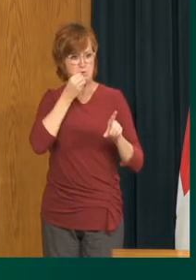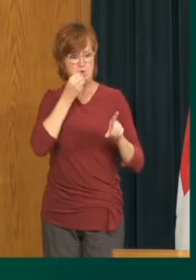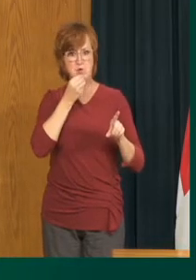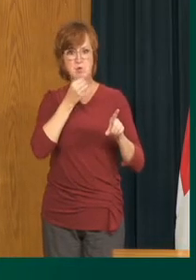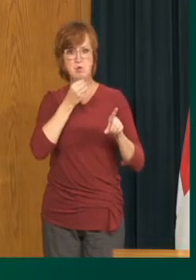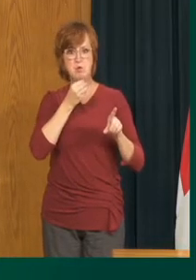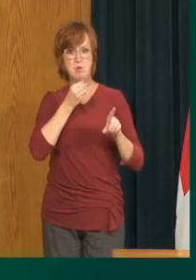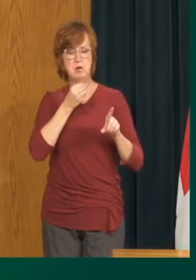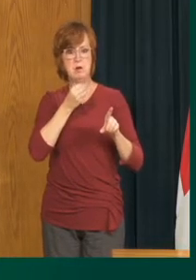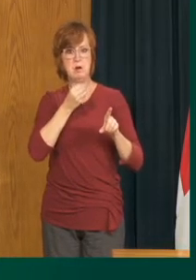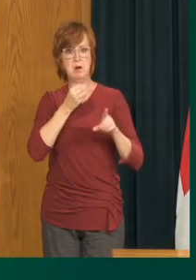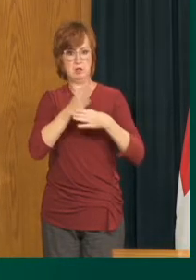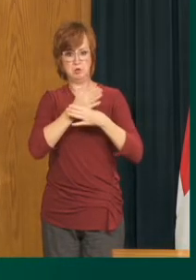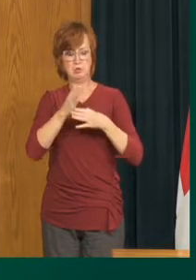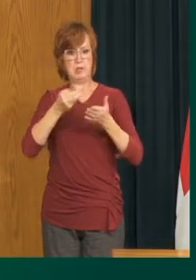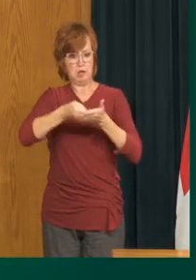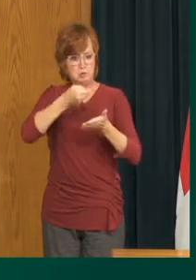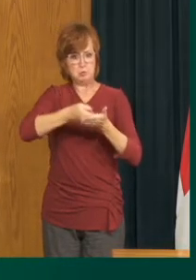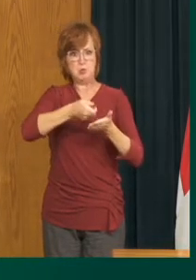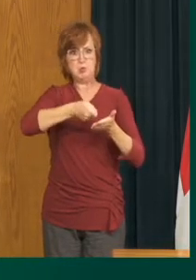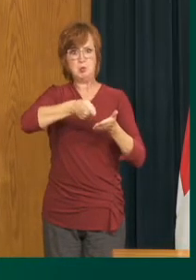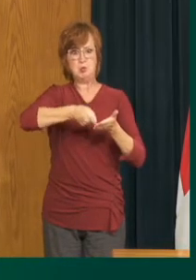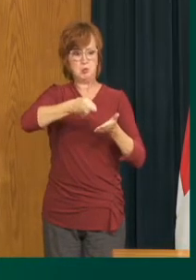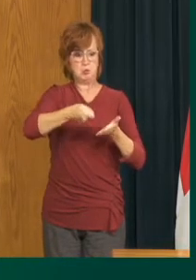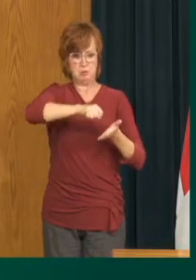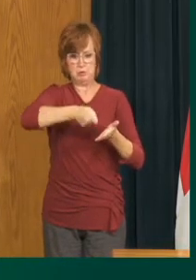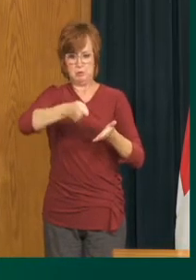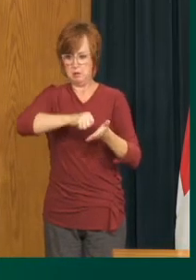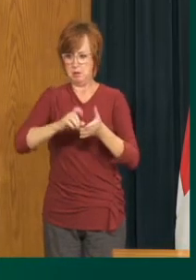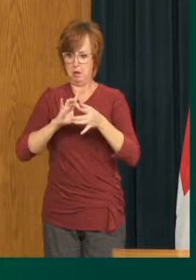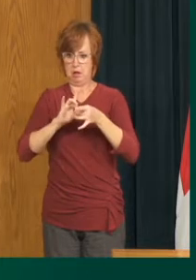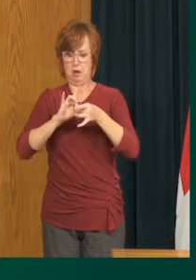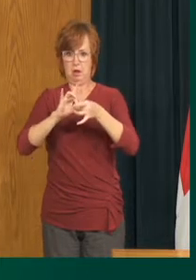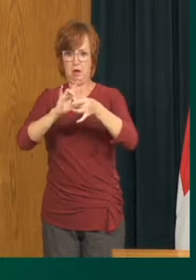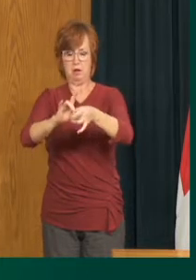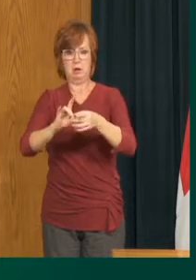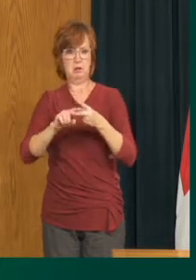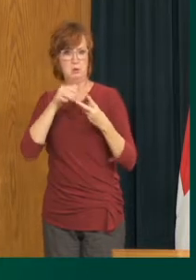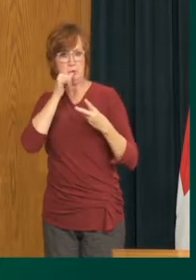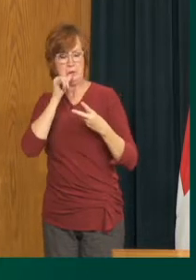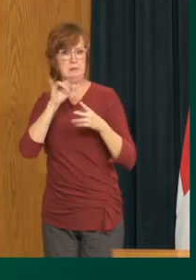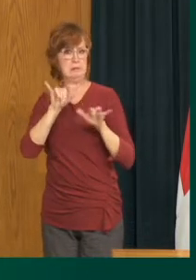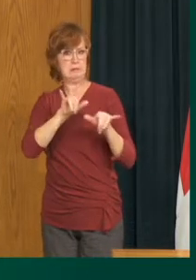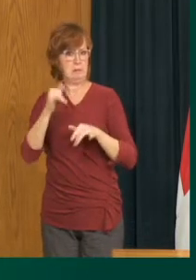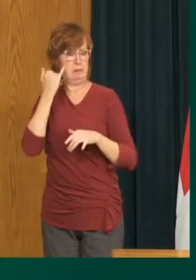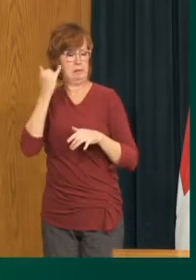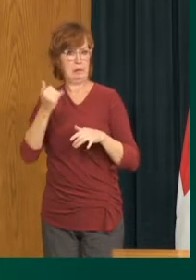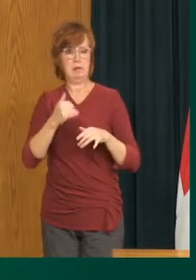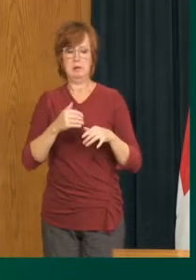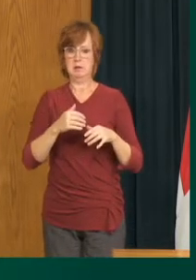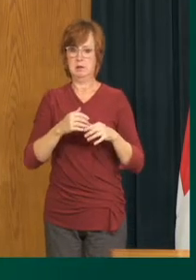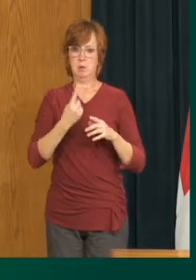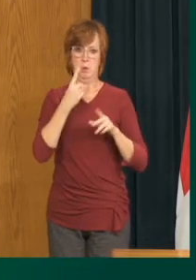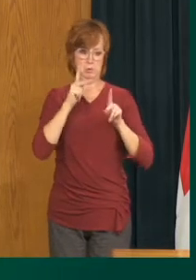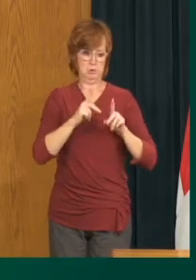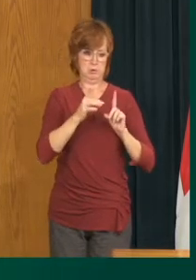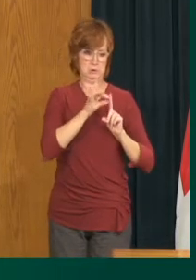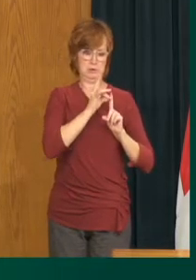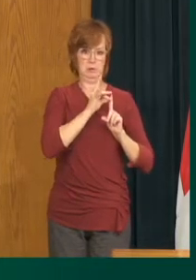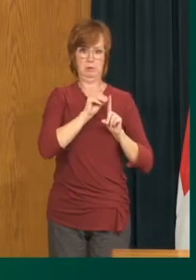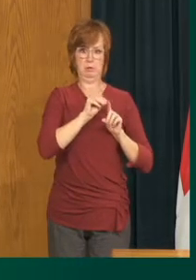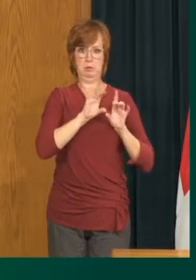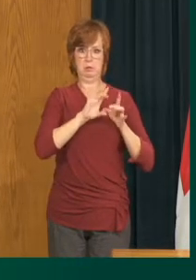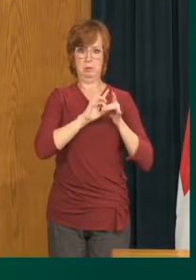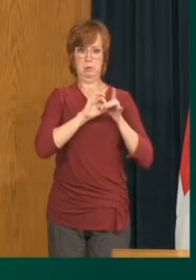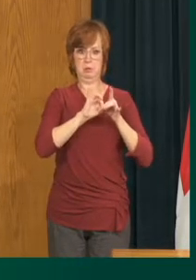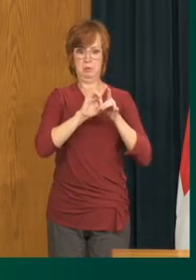one infected person in that kind of a setting to pass the virus on to many other guests. Then they go home and they pass